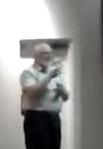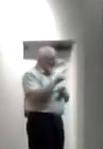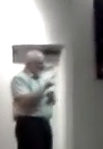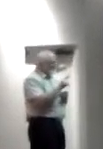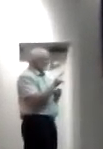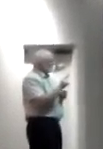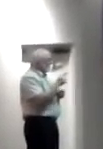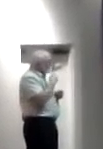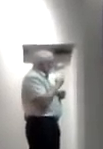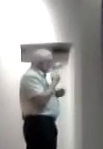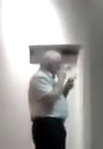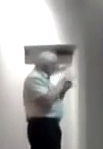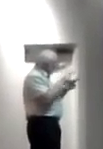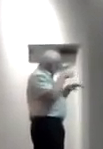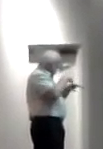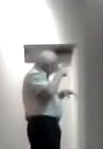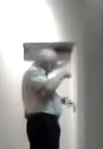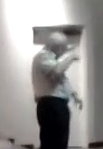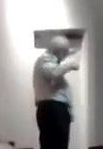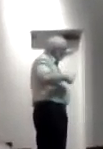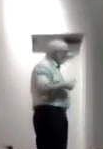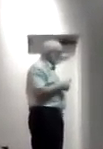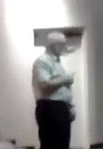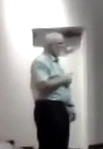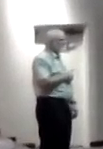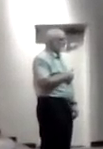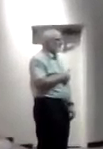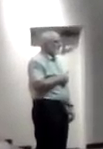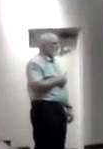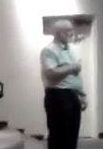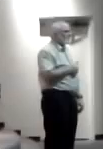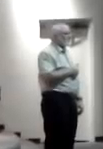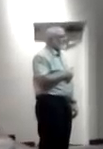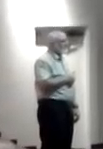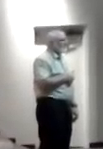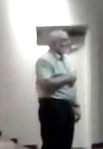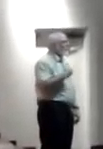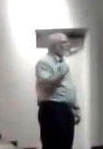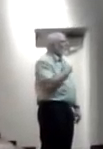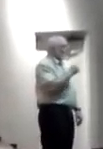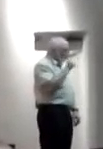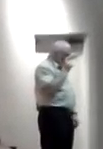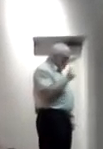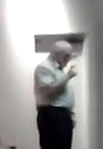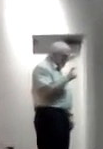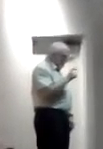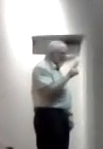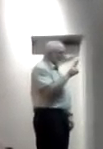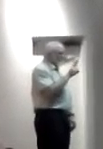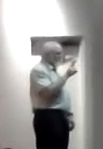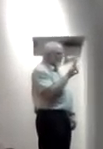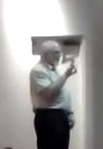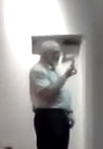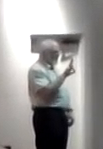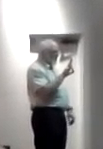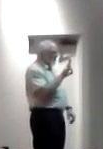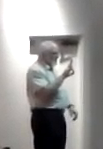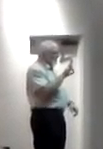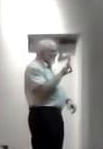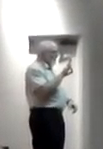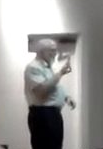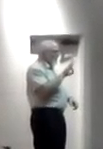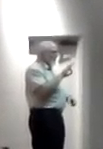Paul says, look at yourself, okay? We can be a V8 juice without any salt in